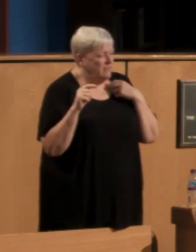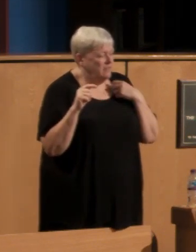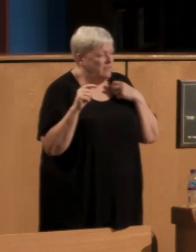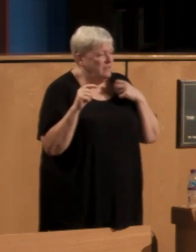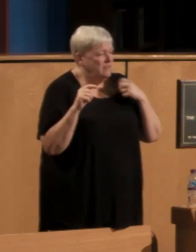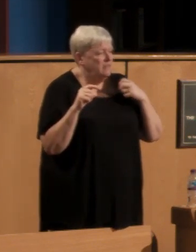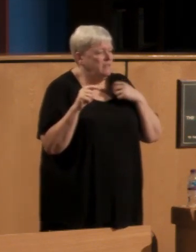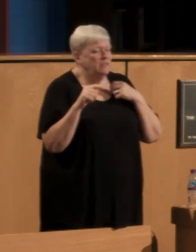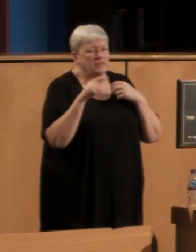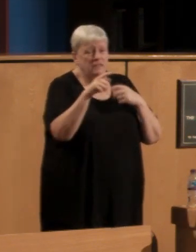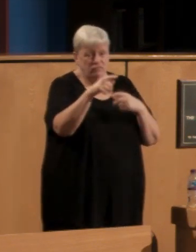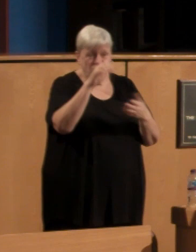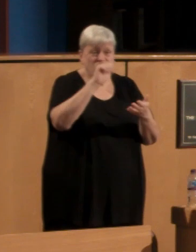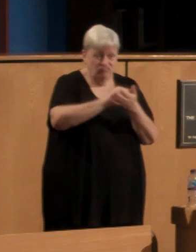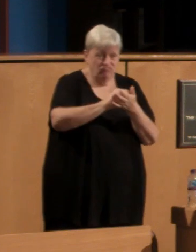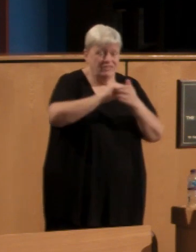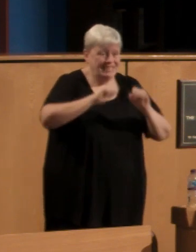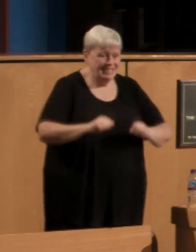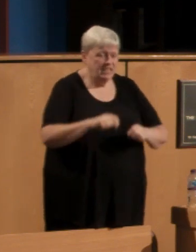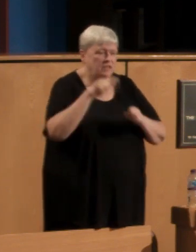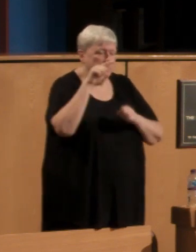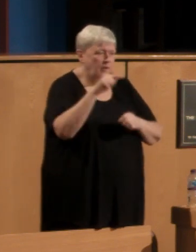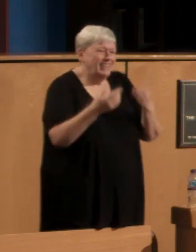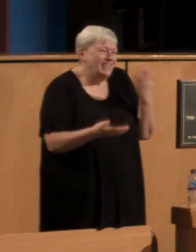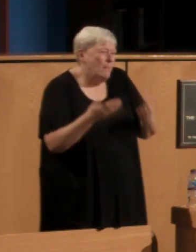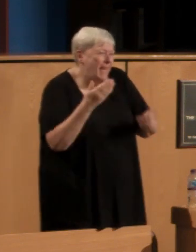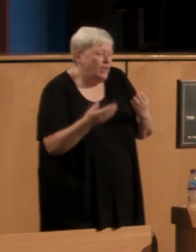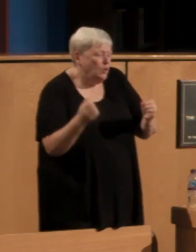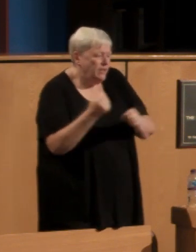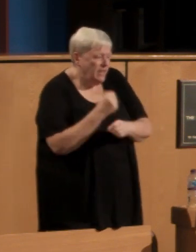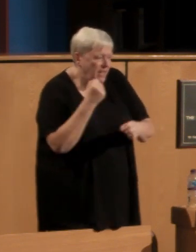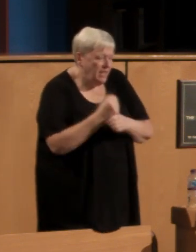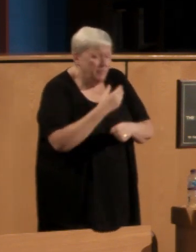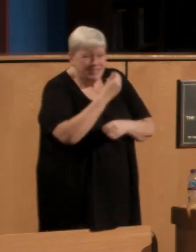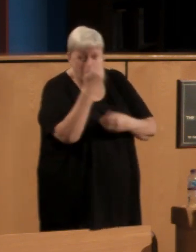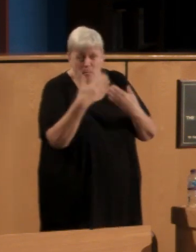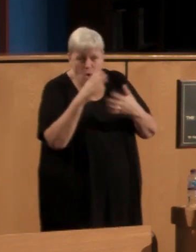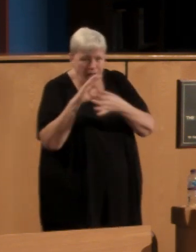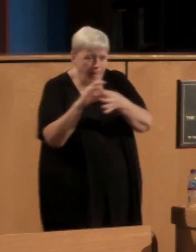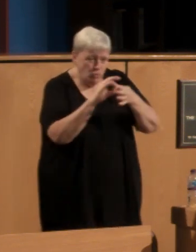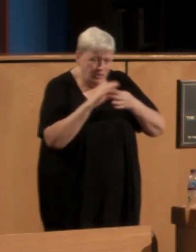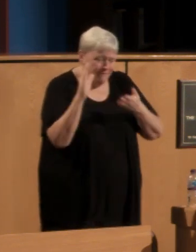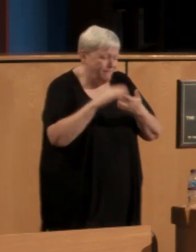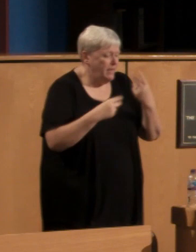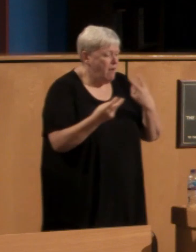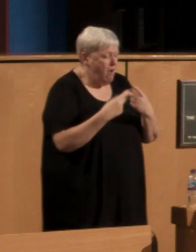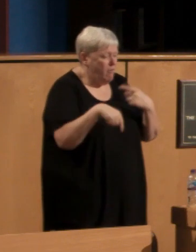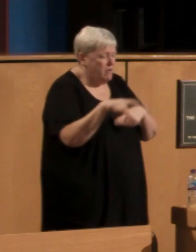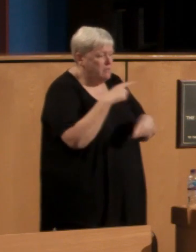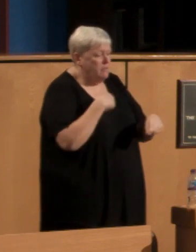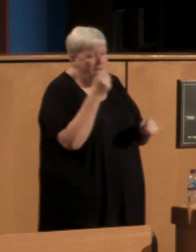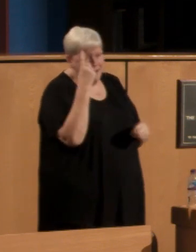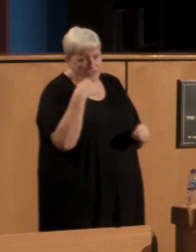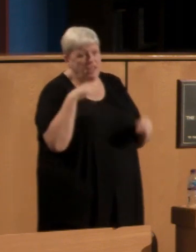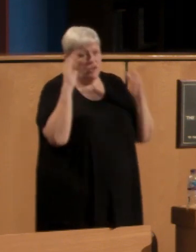You are kind of in the writer's seat, again, depending on the game you're playing. Some are more collaborative than others. And I understand that worry